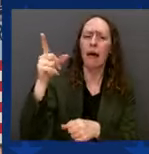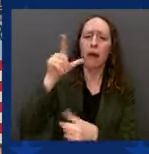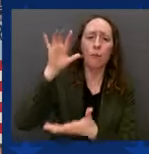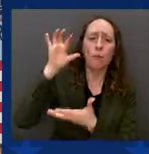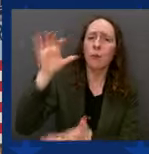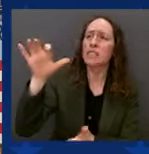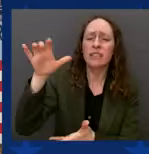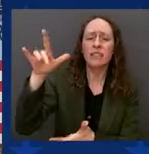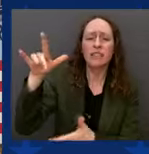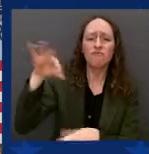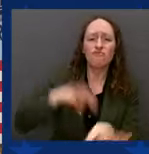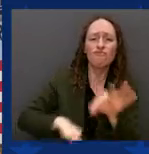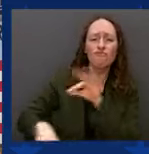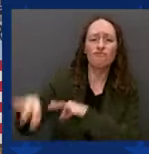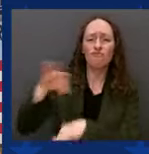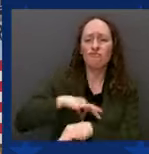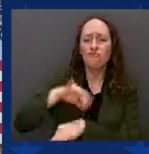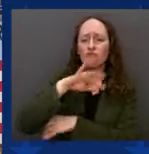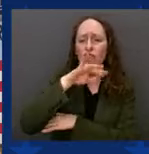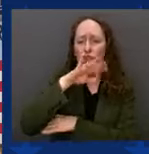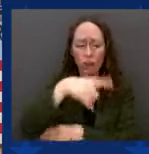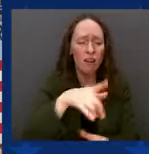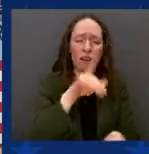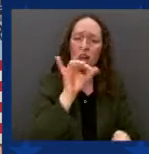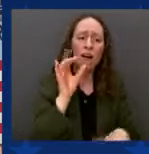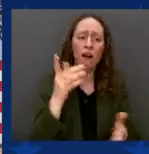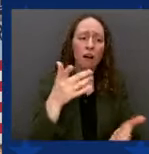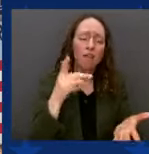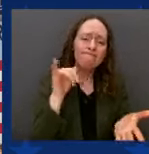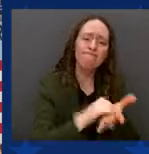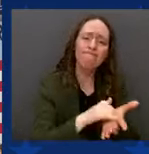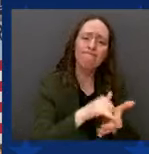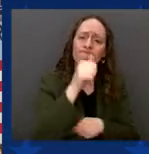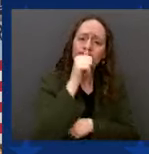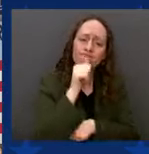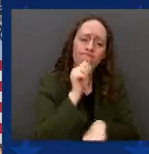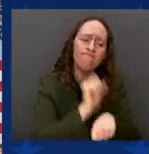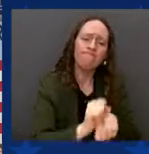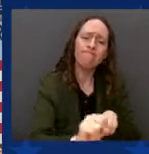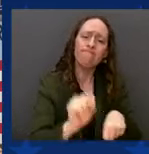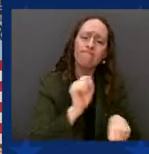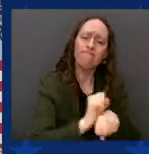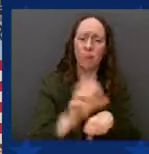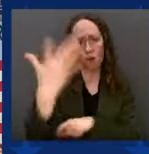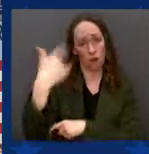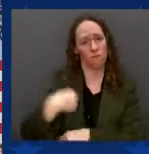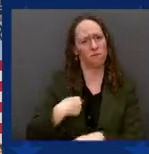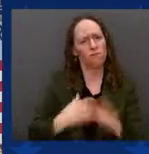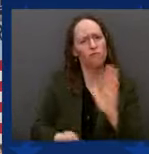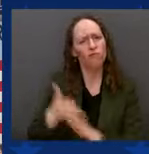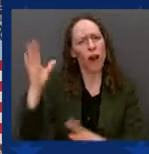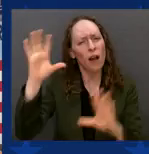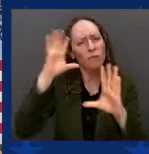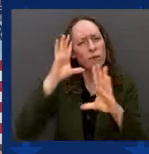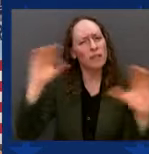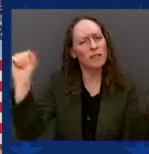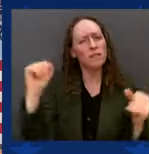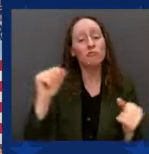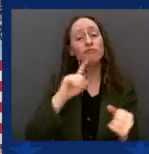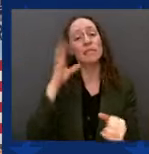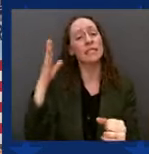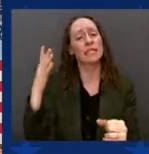when I announced this, that there were three reasons I was running. One, to restore the soul of America, restore some decency and honor to the system. And